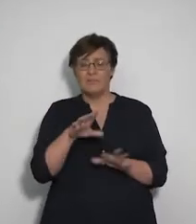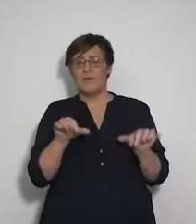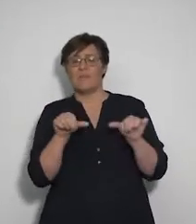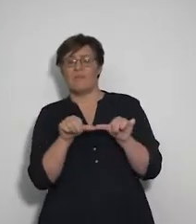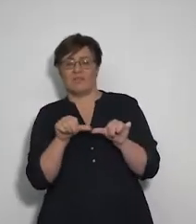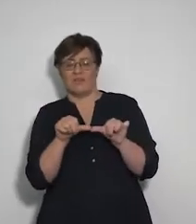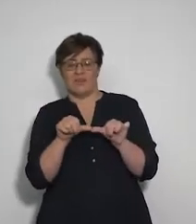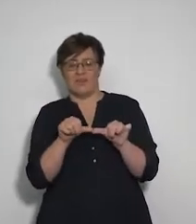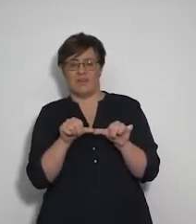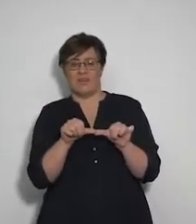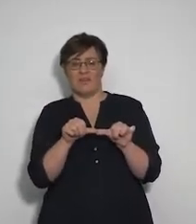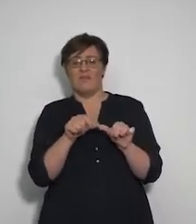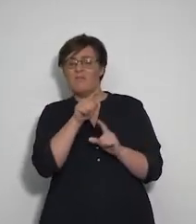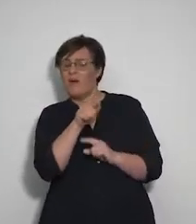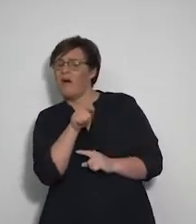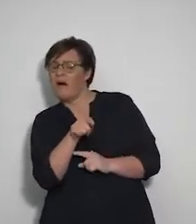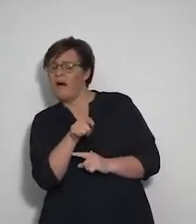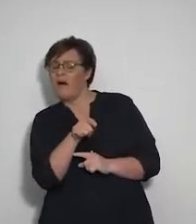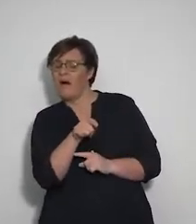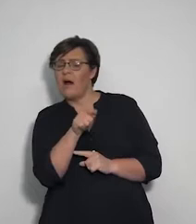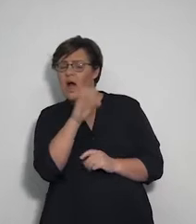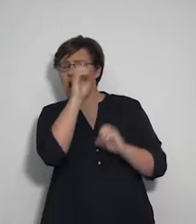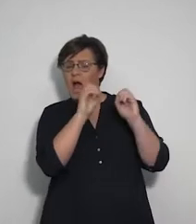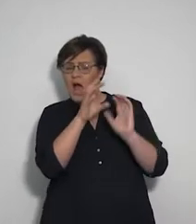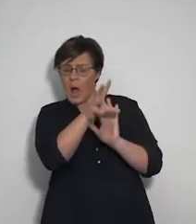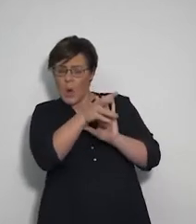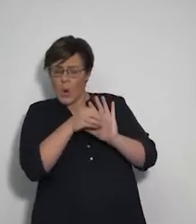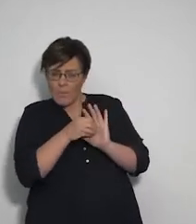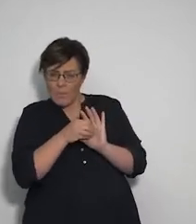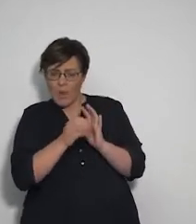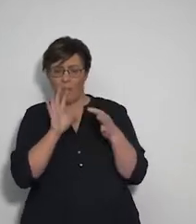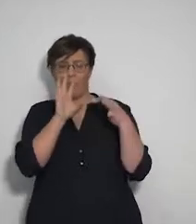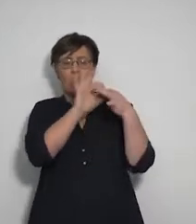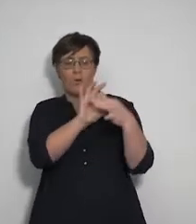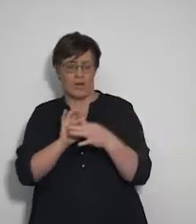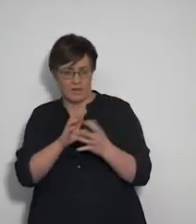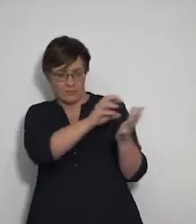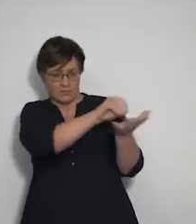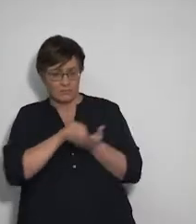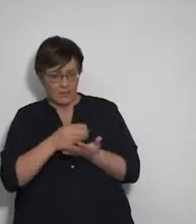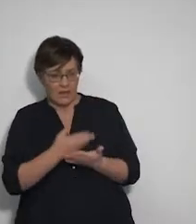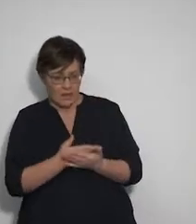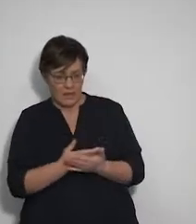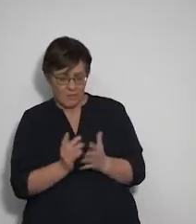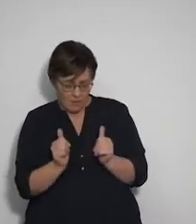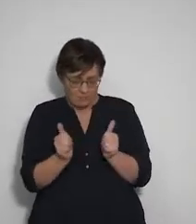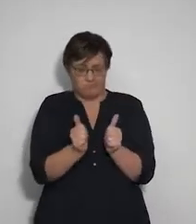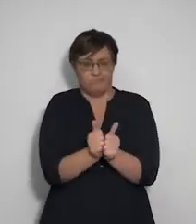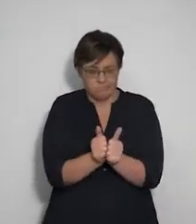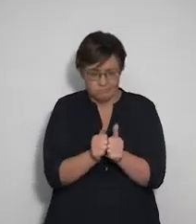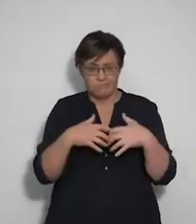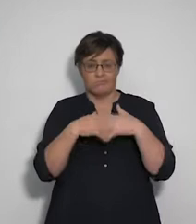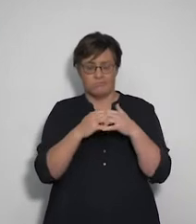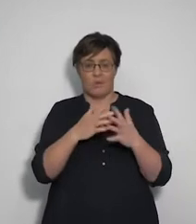measure, of the tendency of an atom to attract the bonding pair of electrons. So there is a bond that exists between